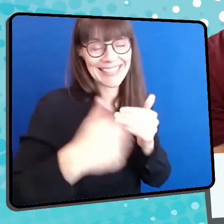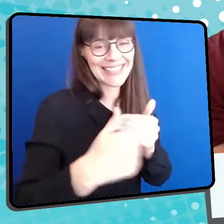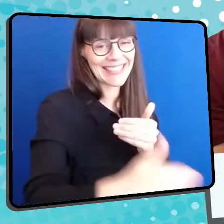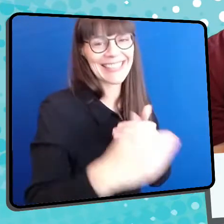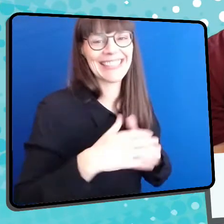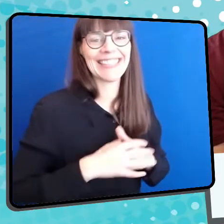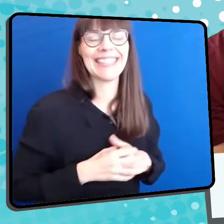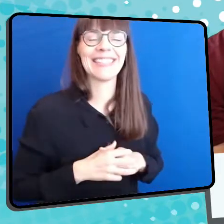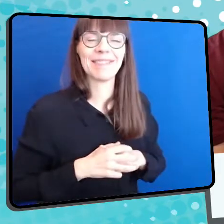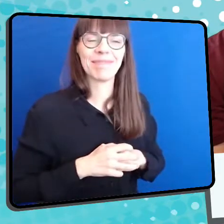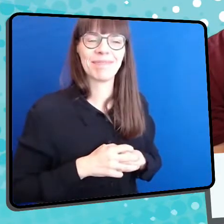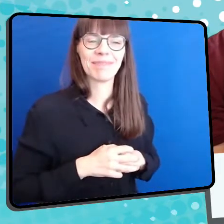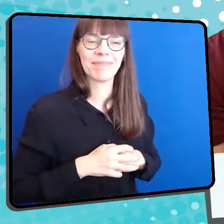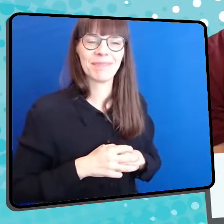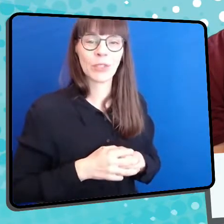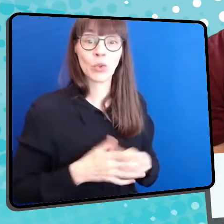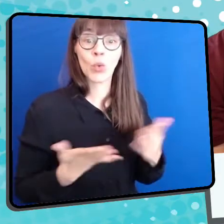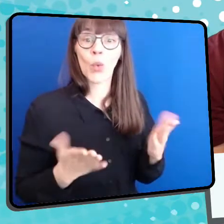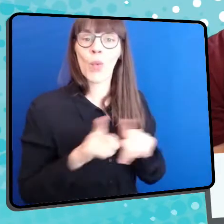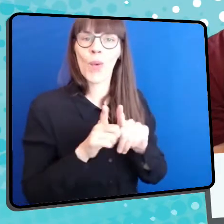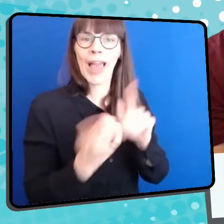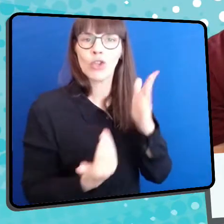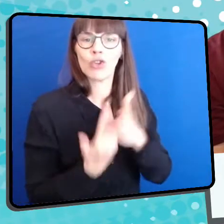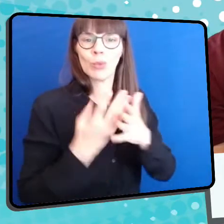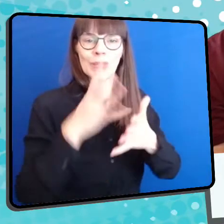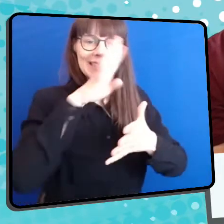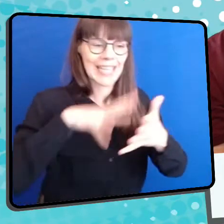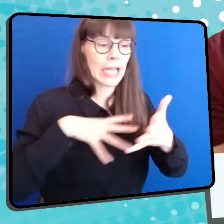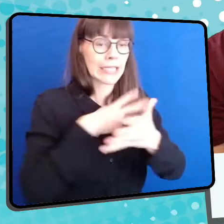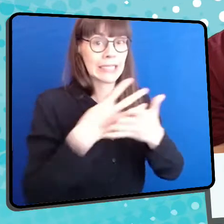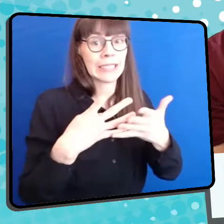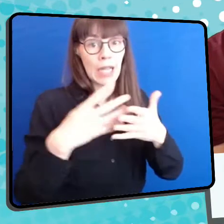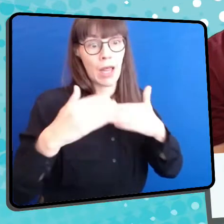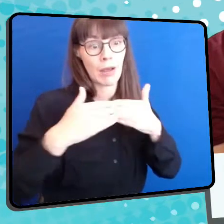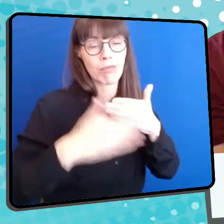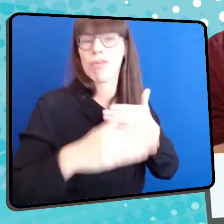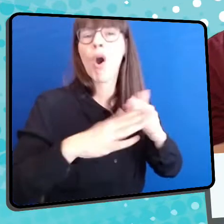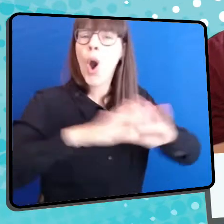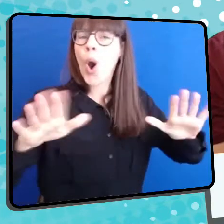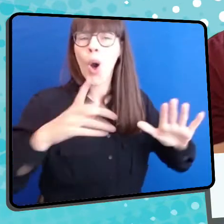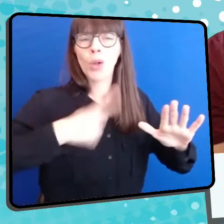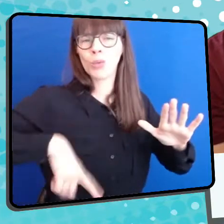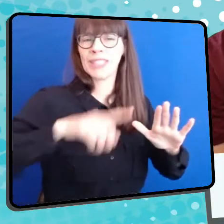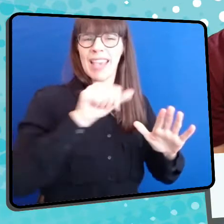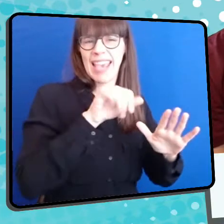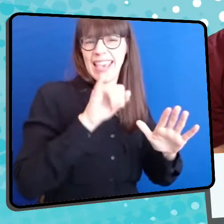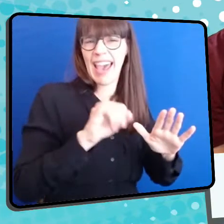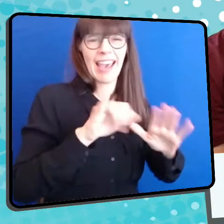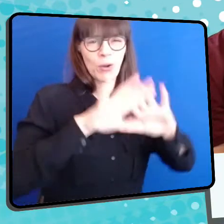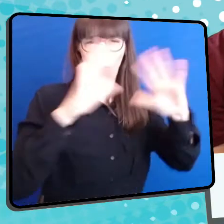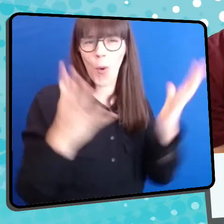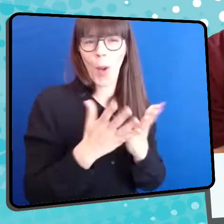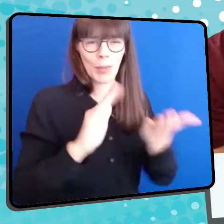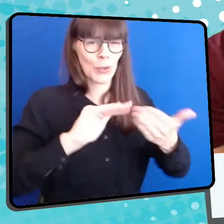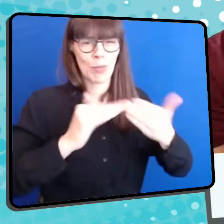new kind of schedule that will hopefully follow through for the whole year. But yeah, everything we do in global AI community, it's great.